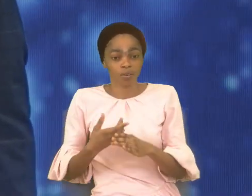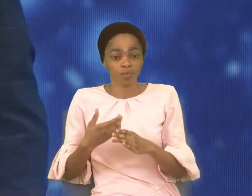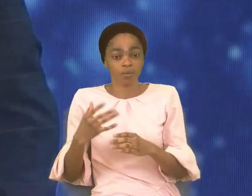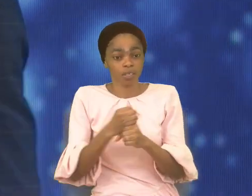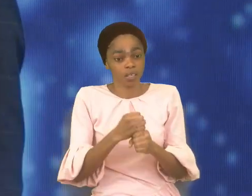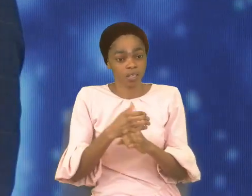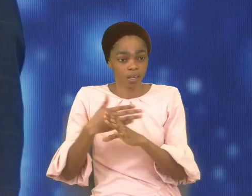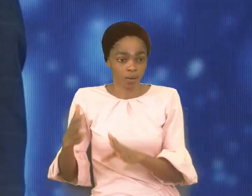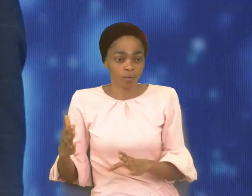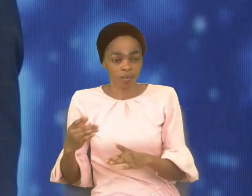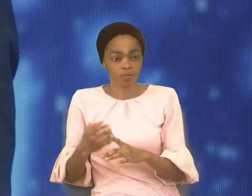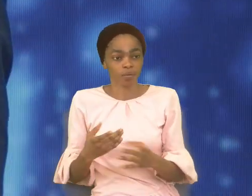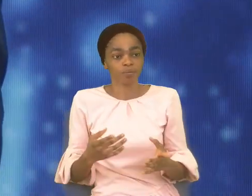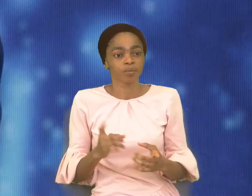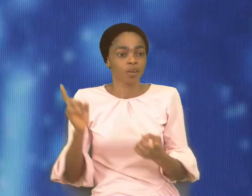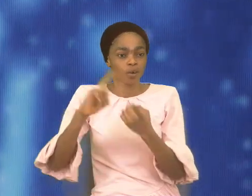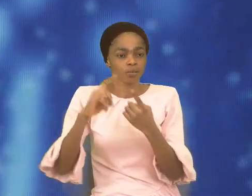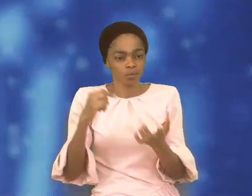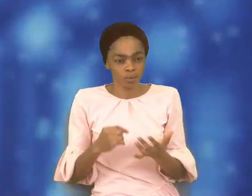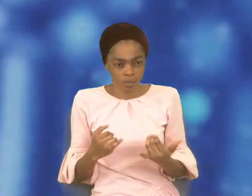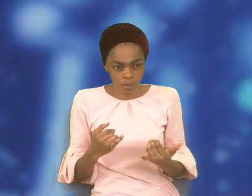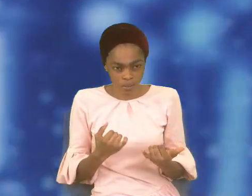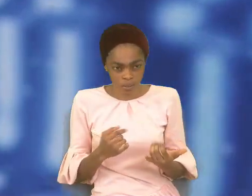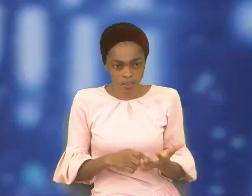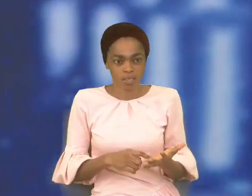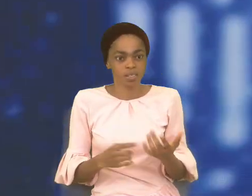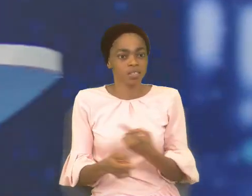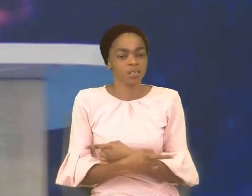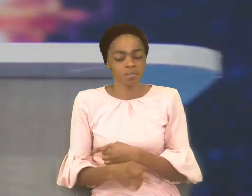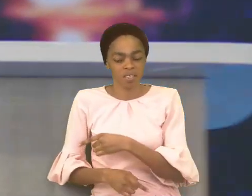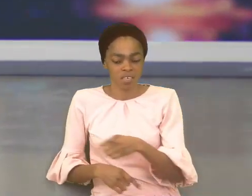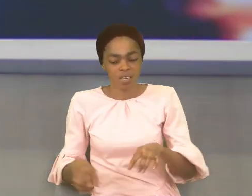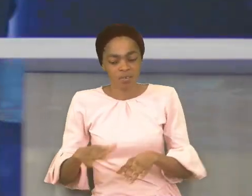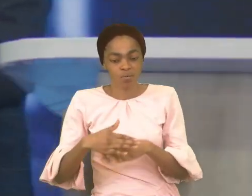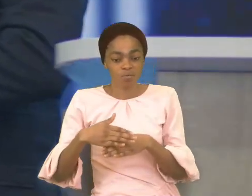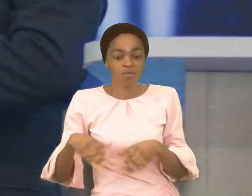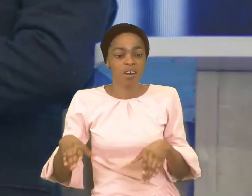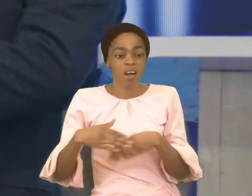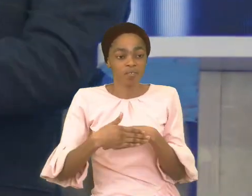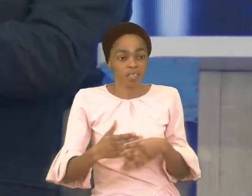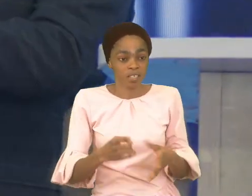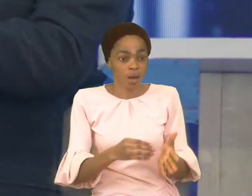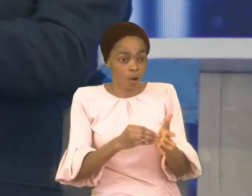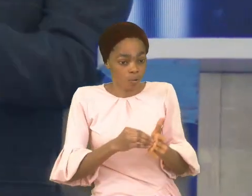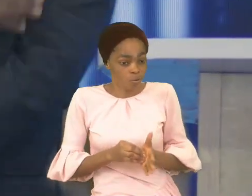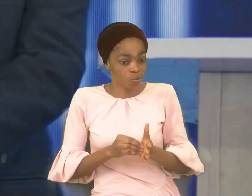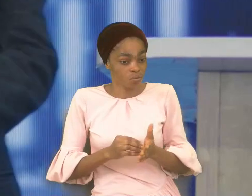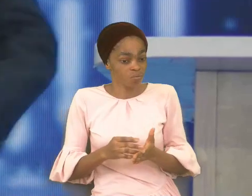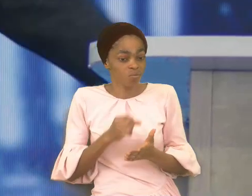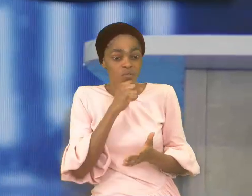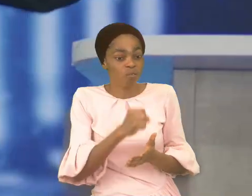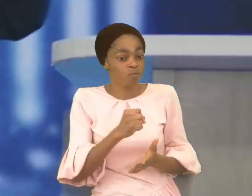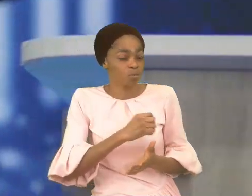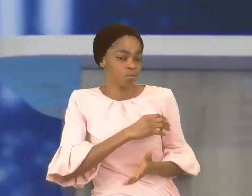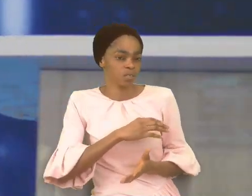after their former manners. Those who say they believe in God, I'm born again, I'm saved, now